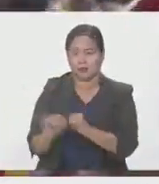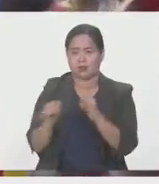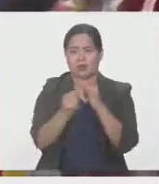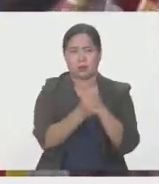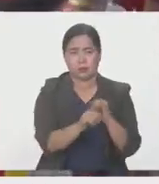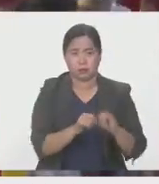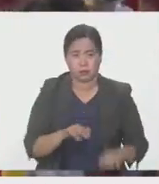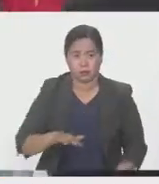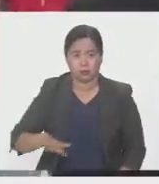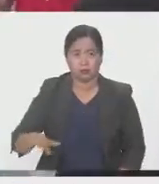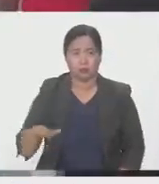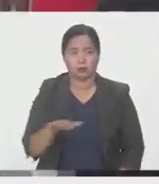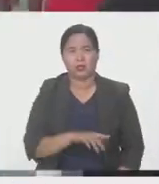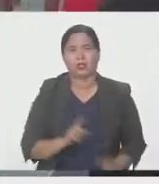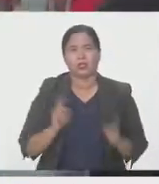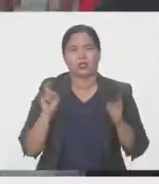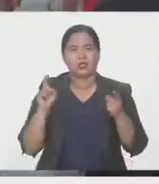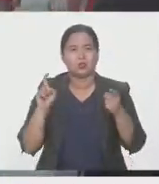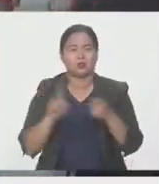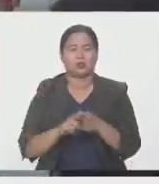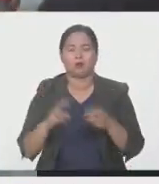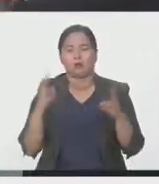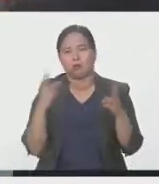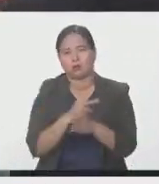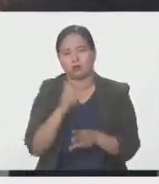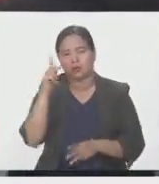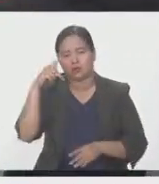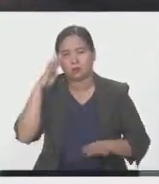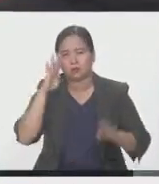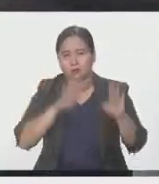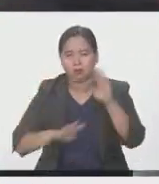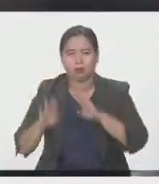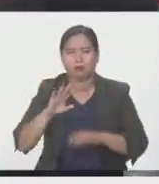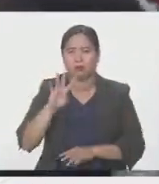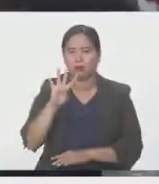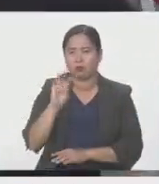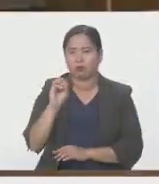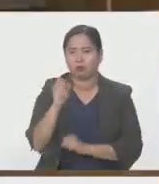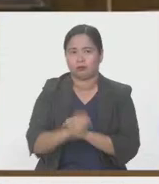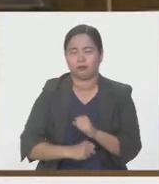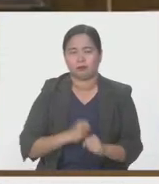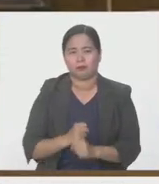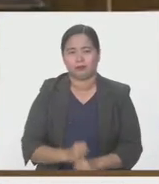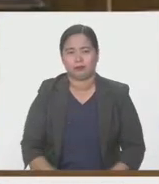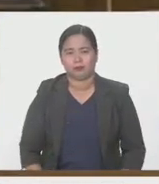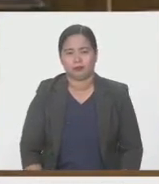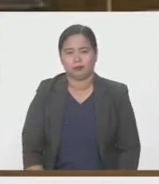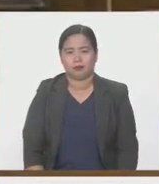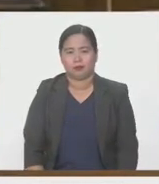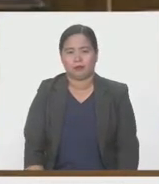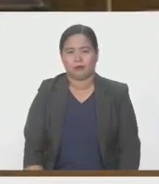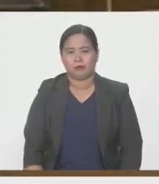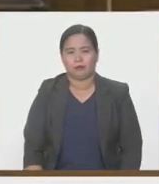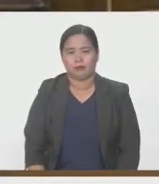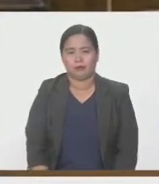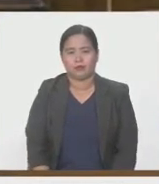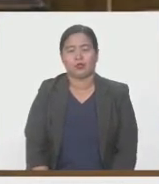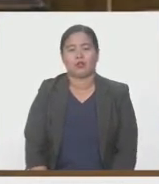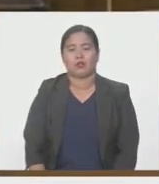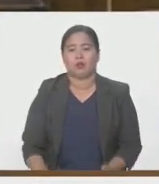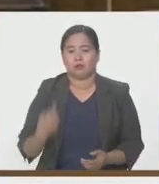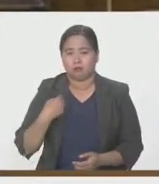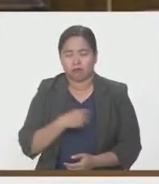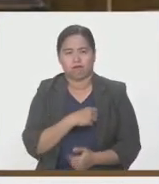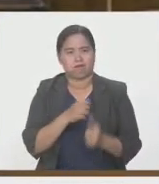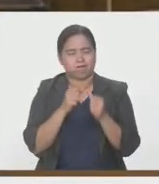independence that plunged Spain into its worst political crisis for 4 decades. Sí. Seguirem en el